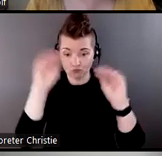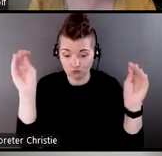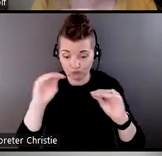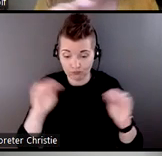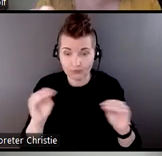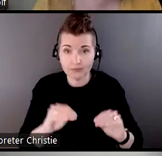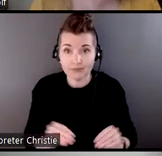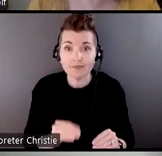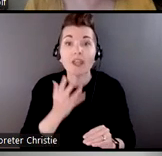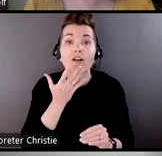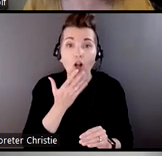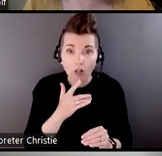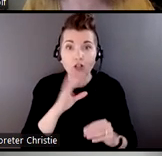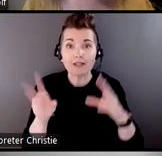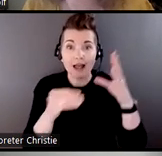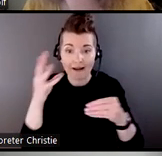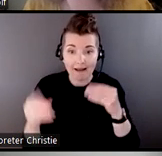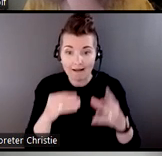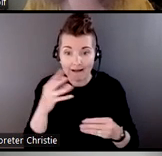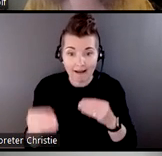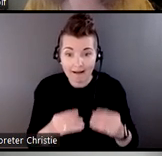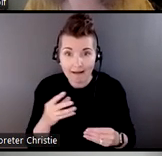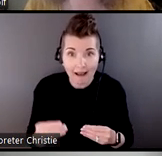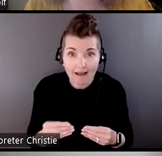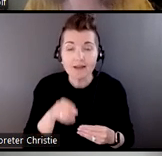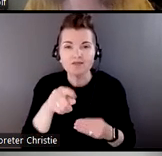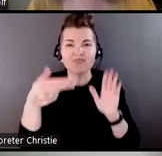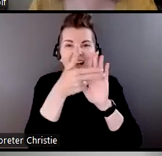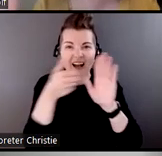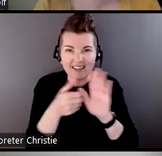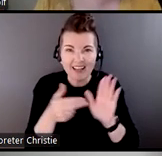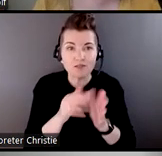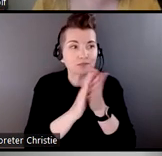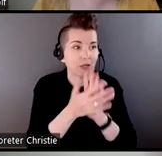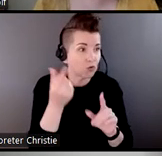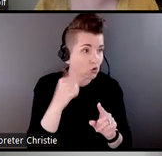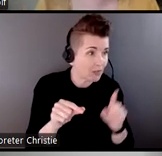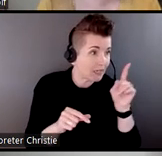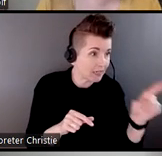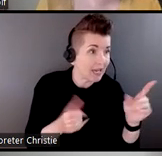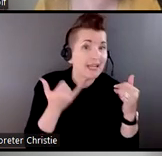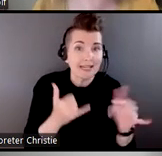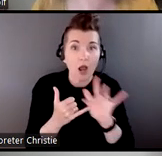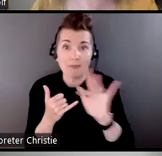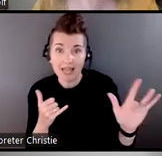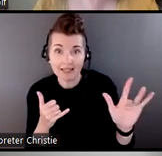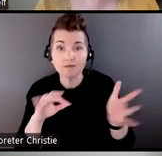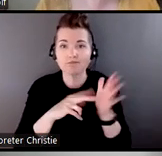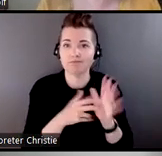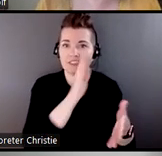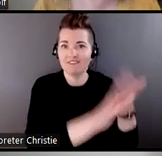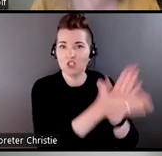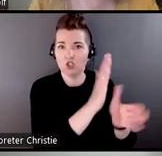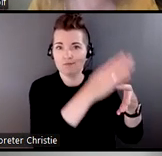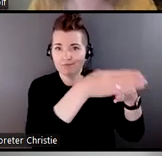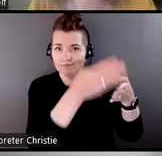your action step, you can change your highlighting from green to blank, and then someone can look at that and go, okay, that part has been done.